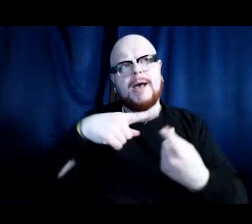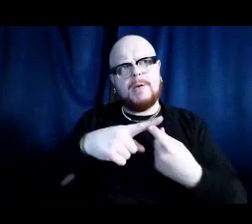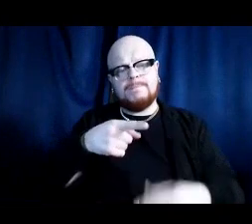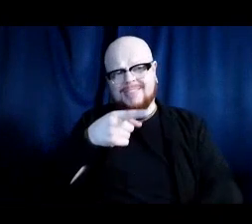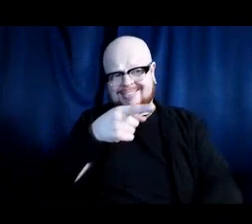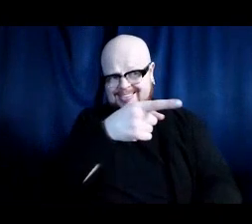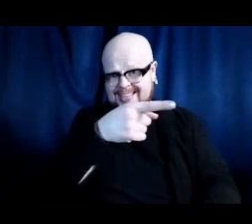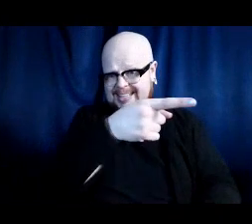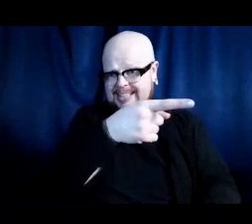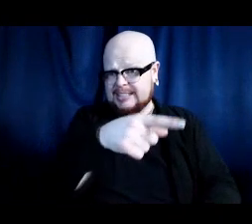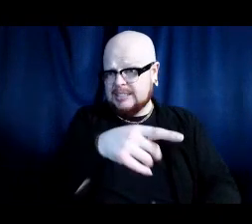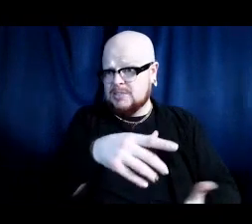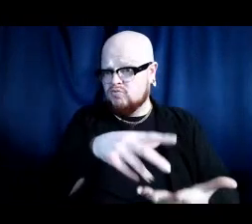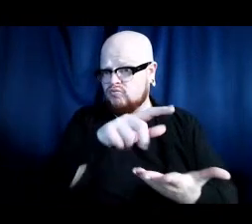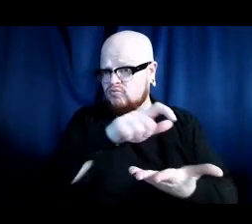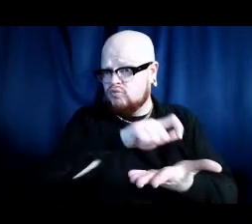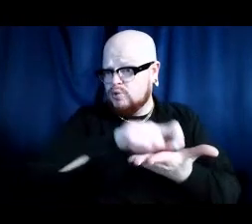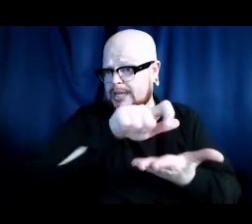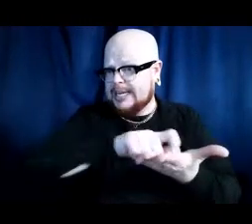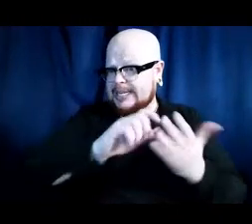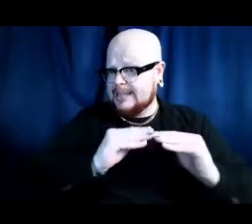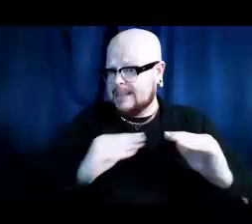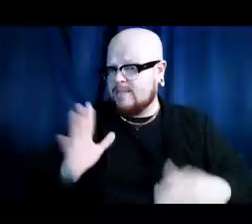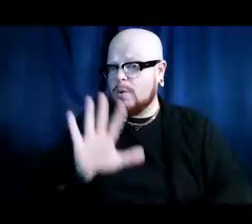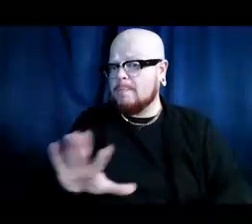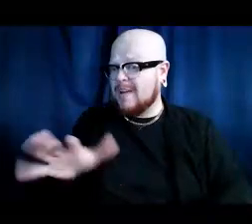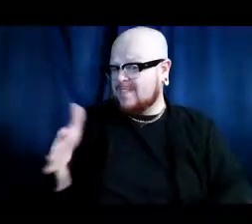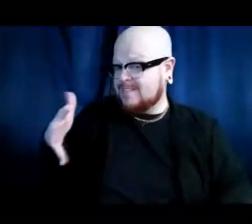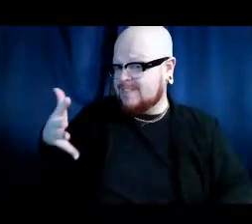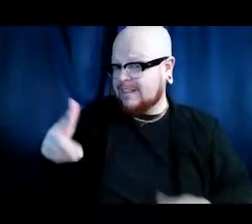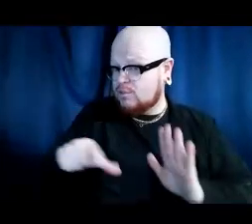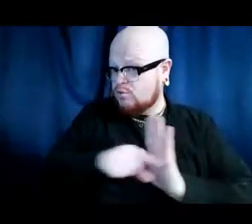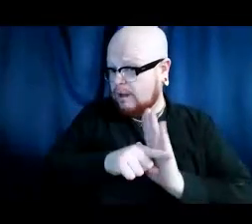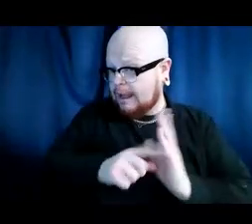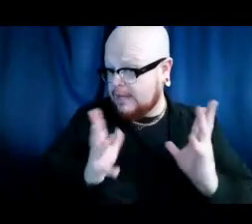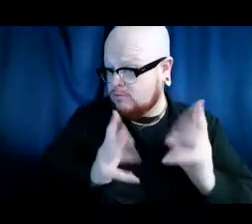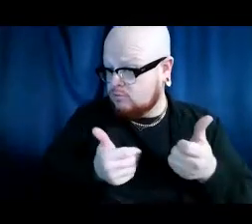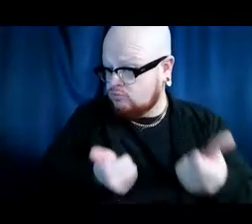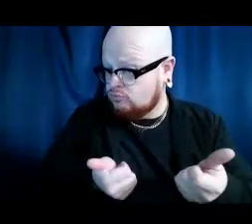grade reading level? Does your site use plain language?